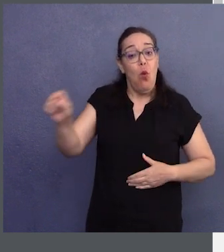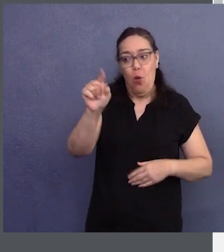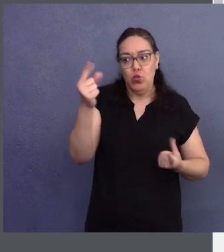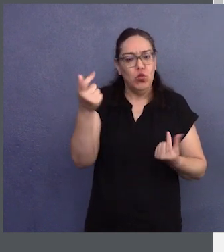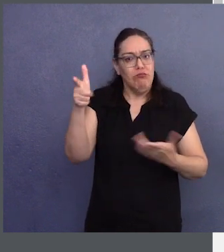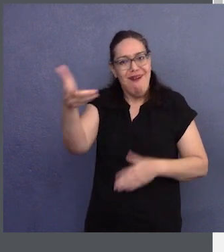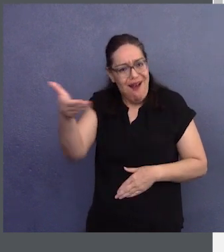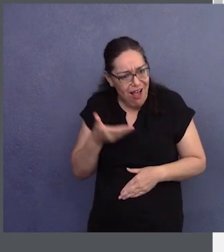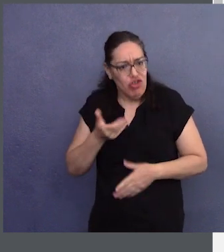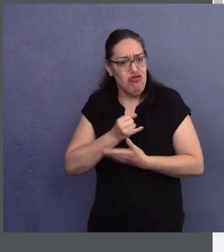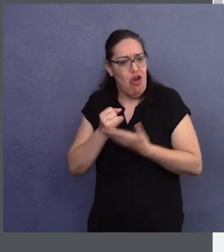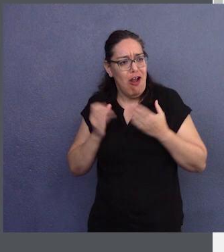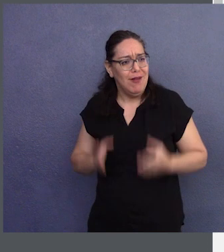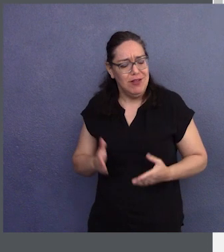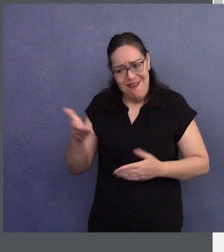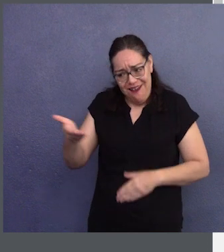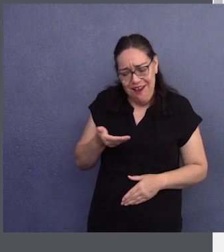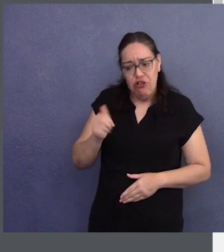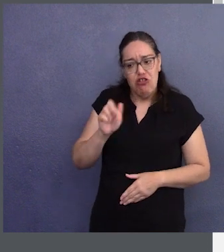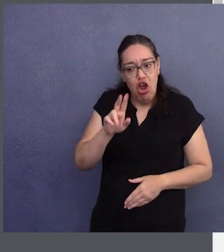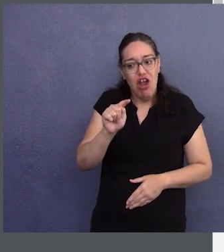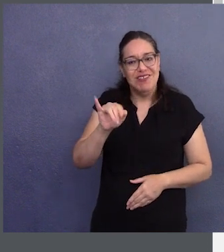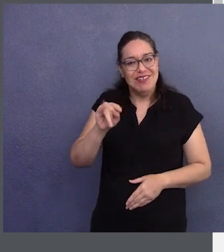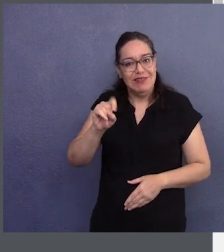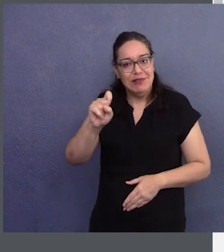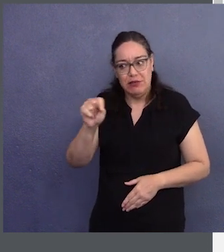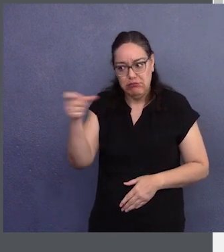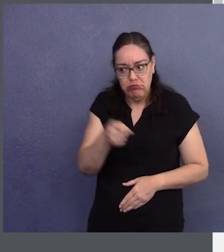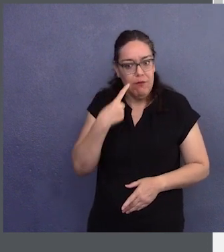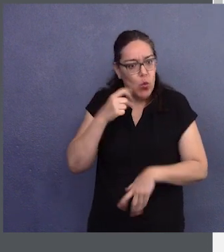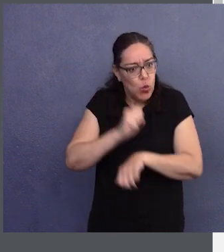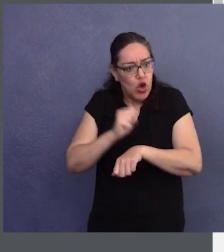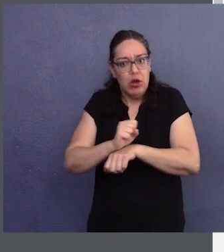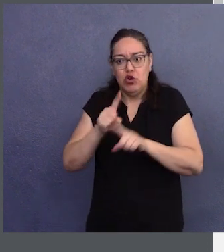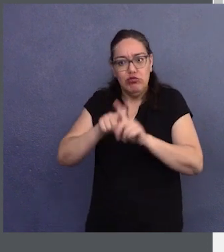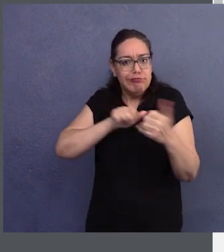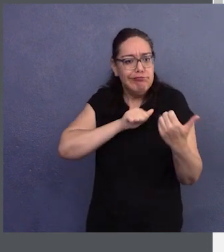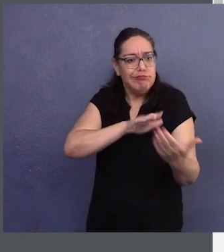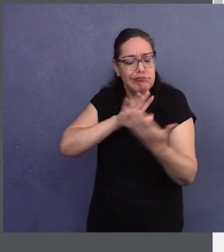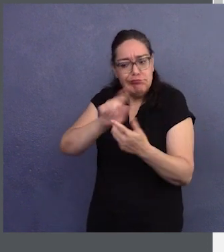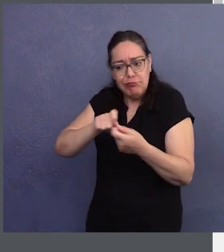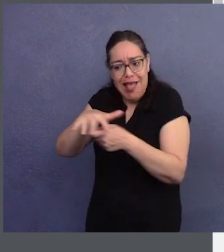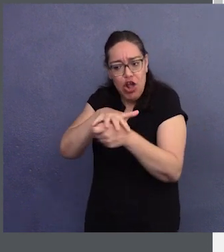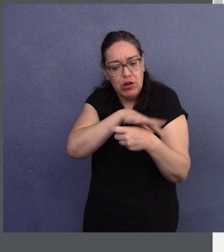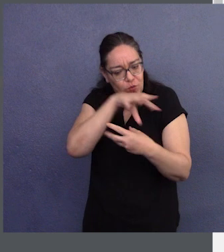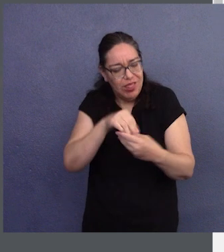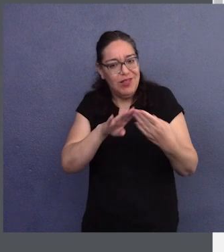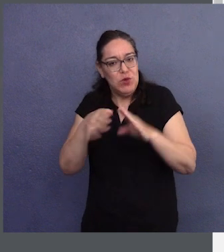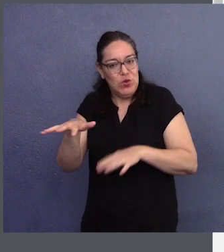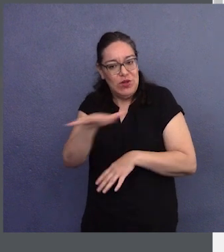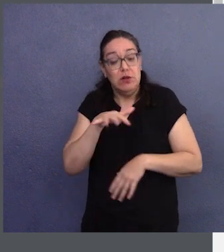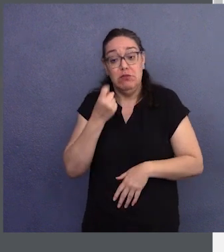hire artists to be able to put them to work to address certain areas in the community. And